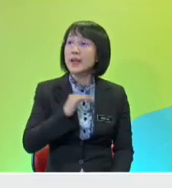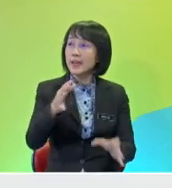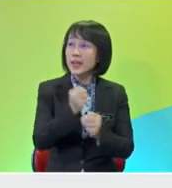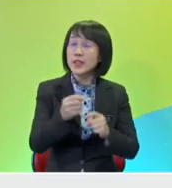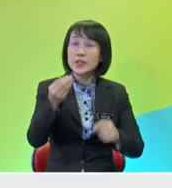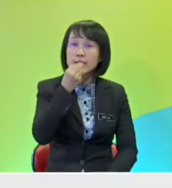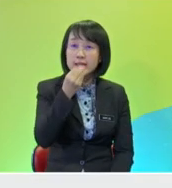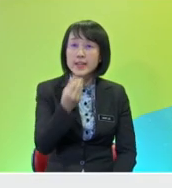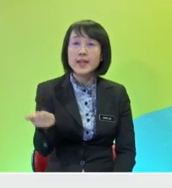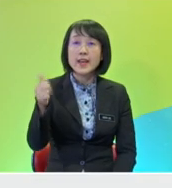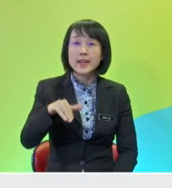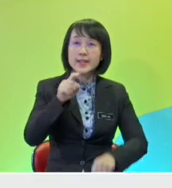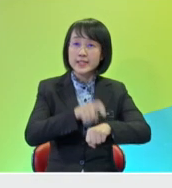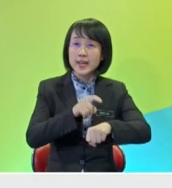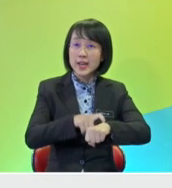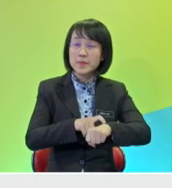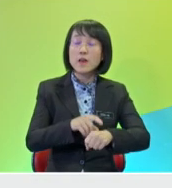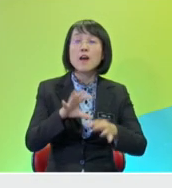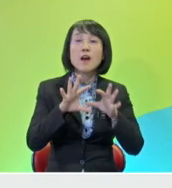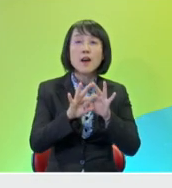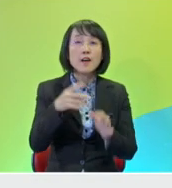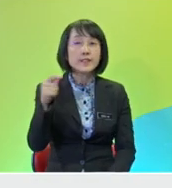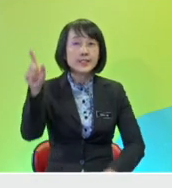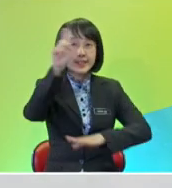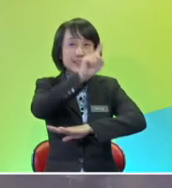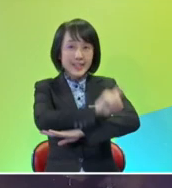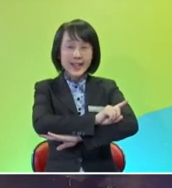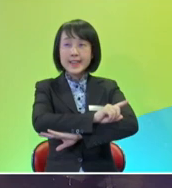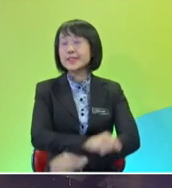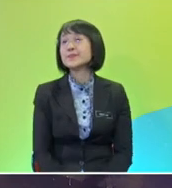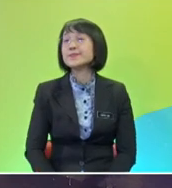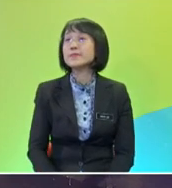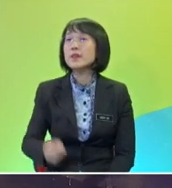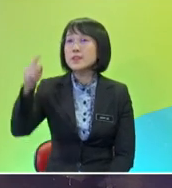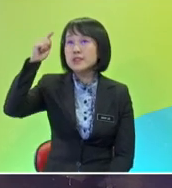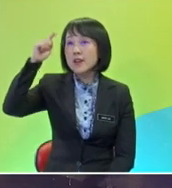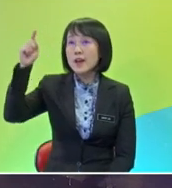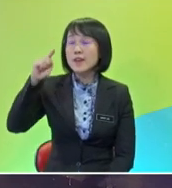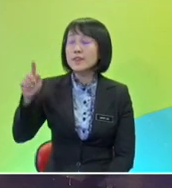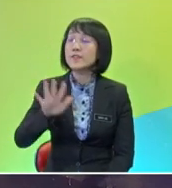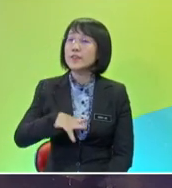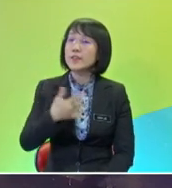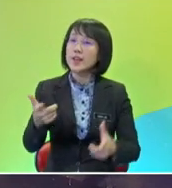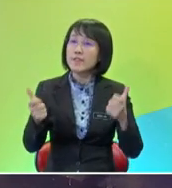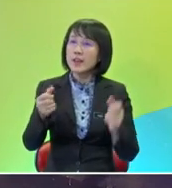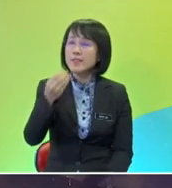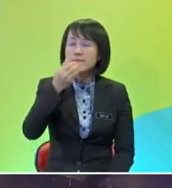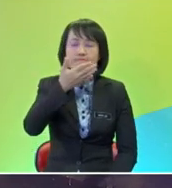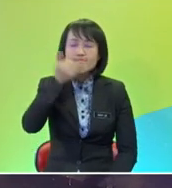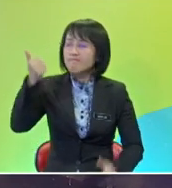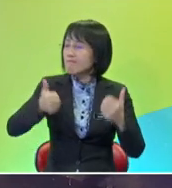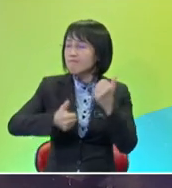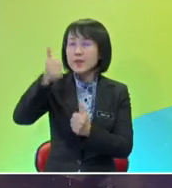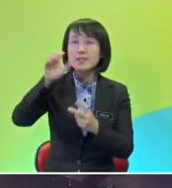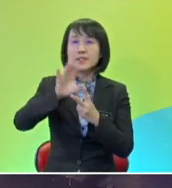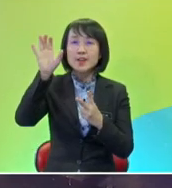any time of the day. Excellent. Mm-mm. So Zarif feels that fast food is the best choice for him